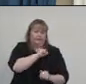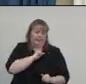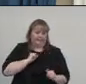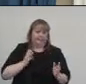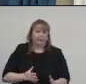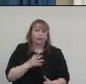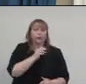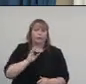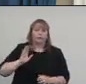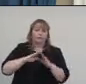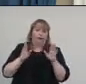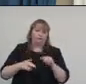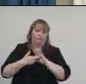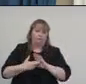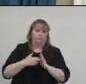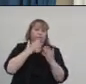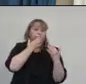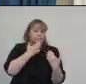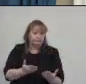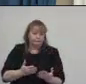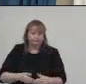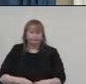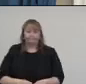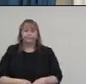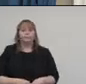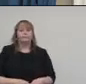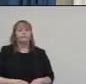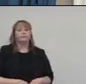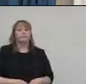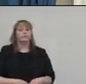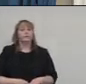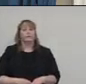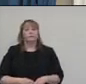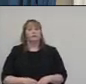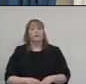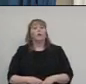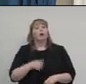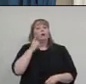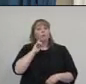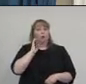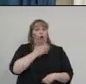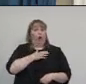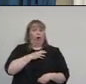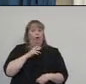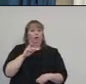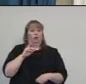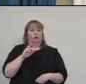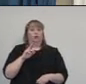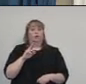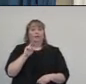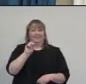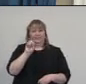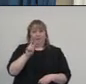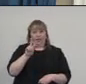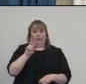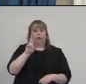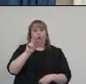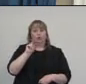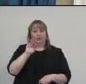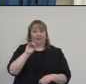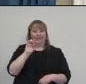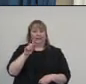However, a recent NPR investigation found that Nevada only has 2.5 personnel who are capable of that